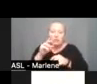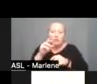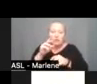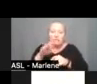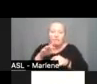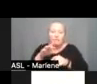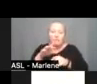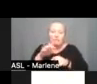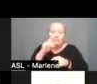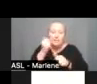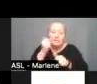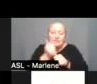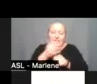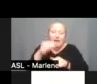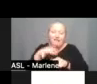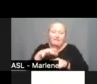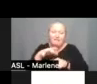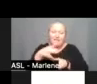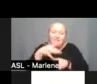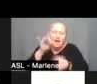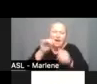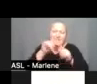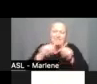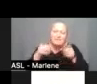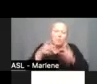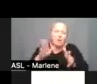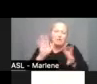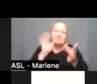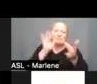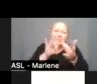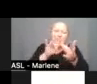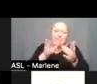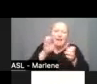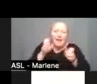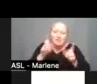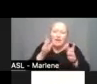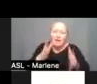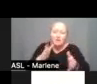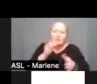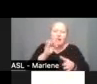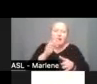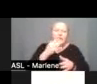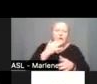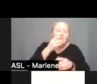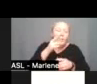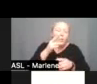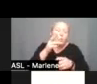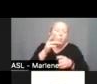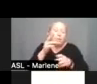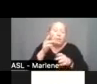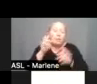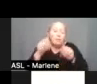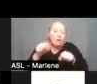um to find to reach out to our educators of color or potential educators of color and lastly um